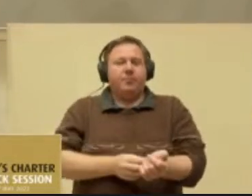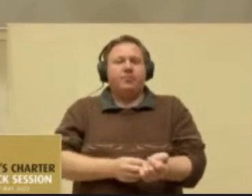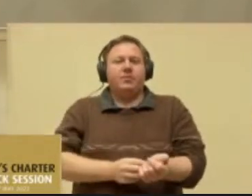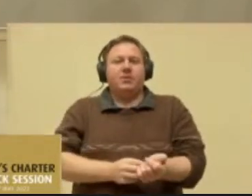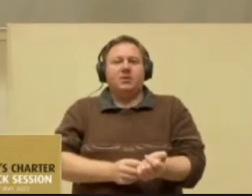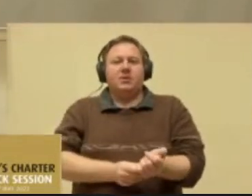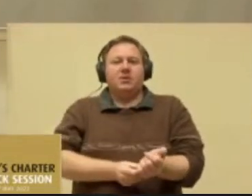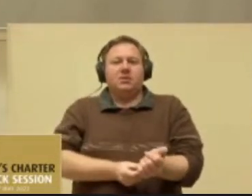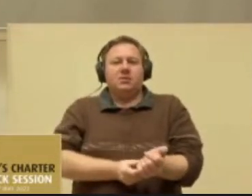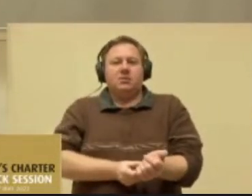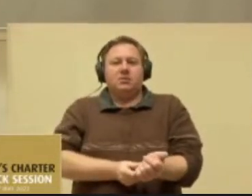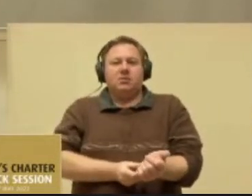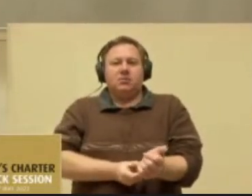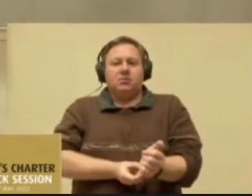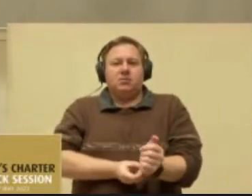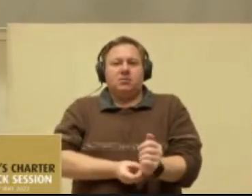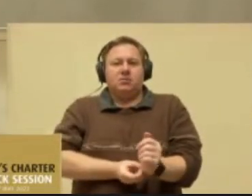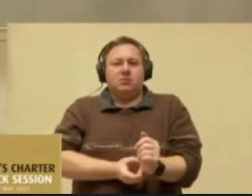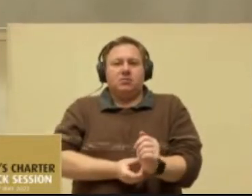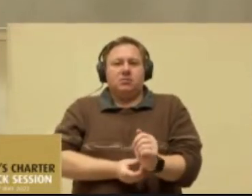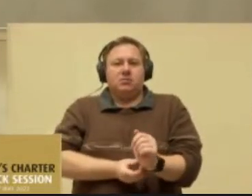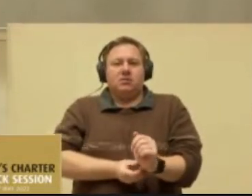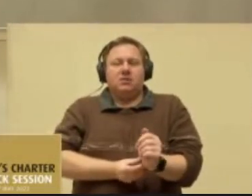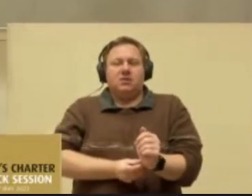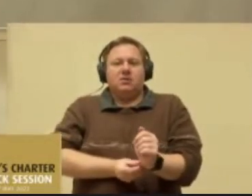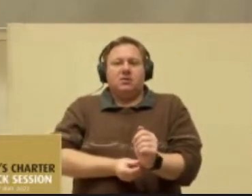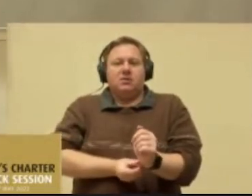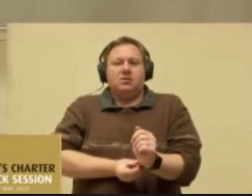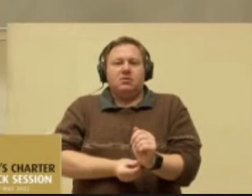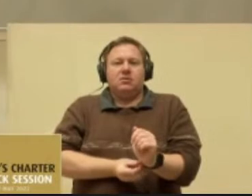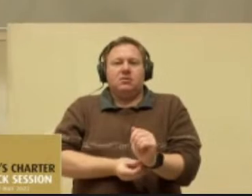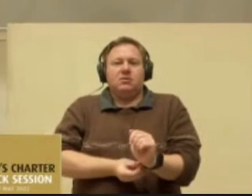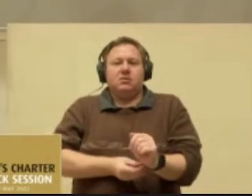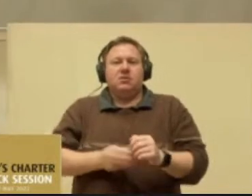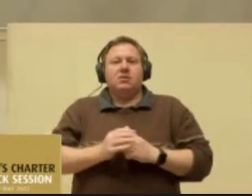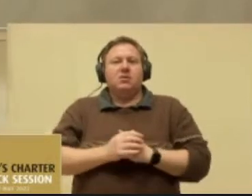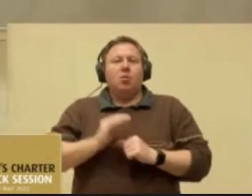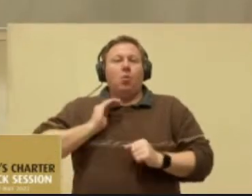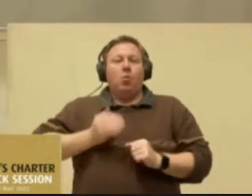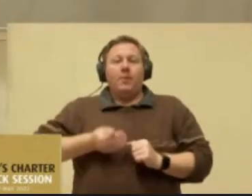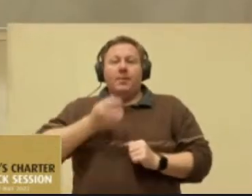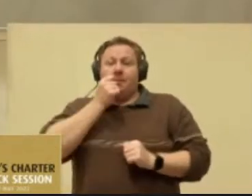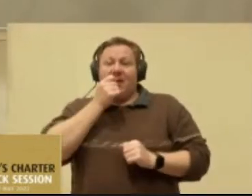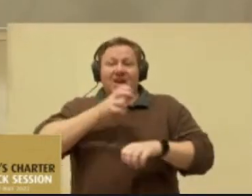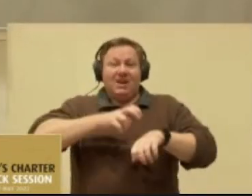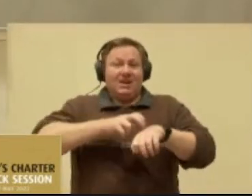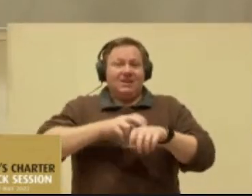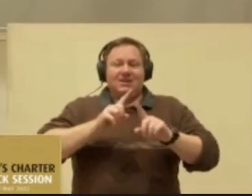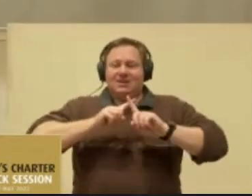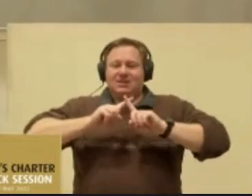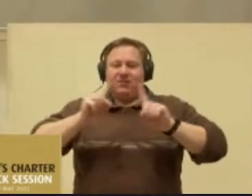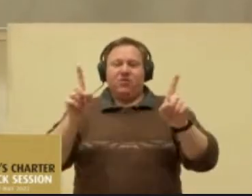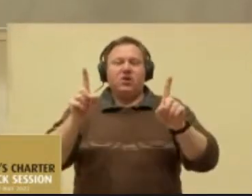women and men have different needs and living conditions as well as circumstances